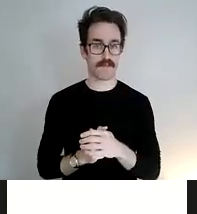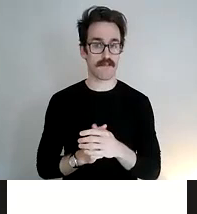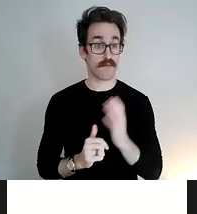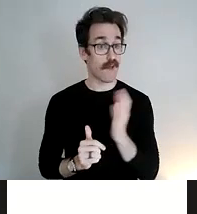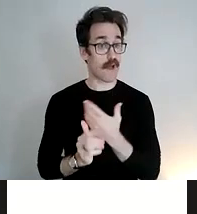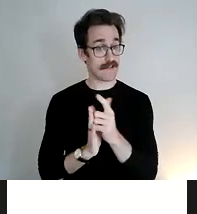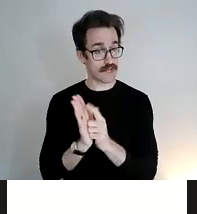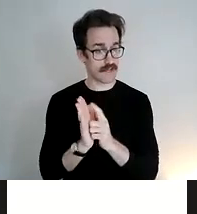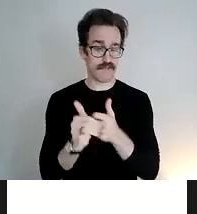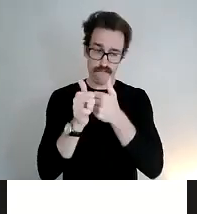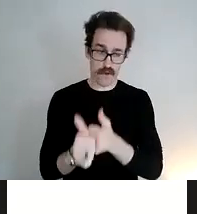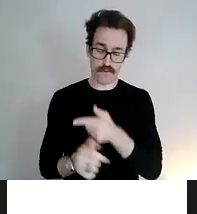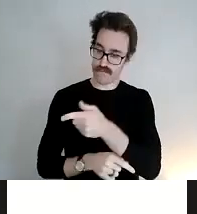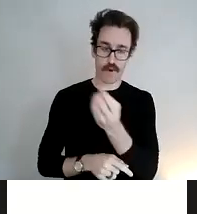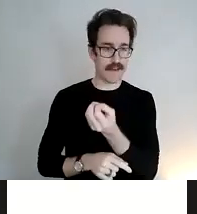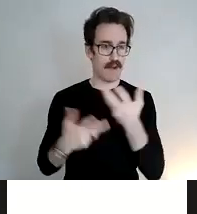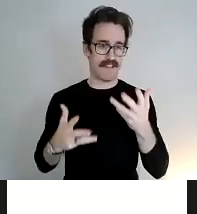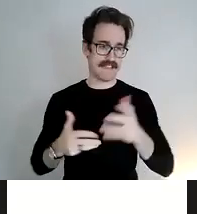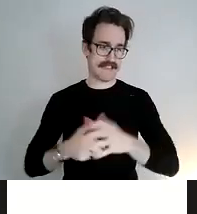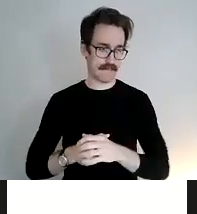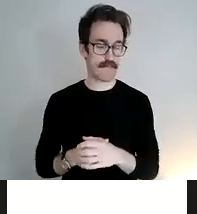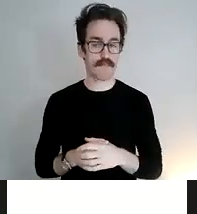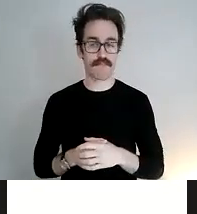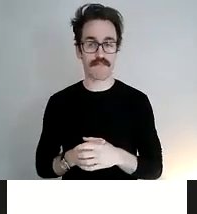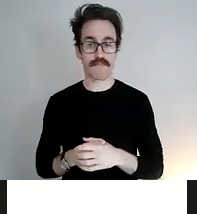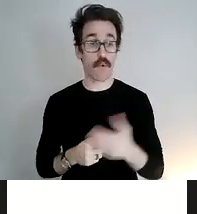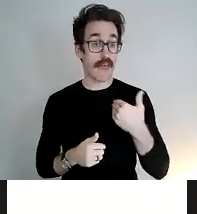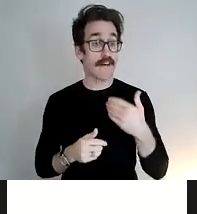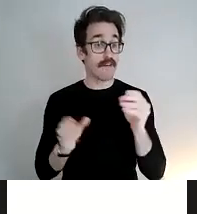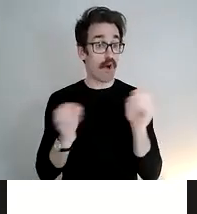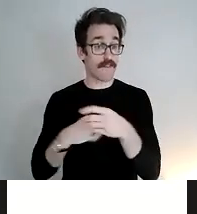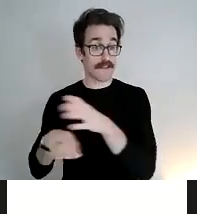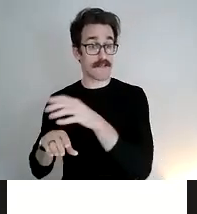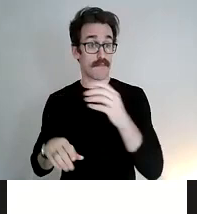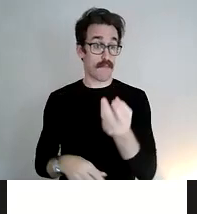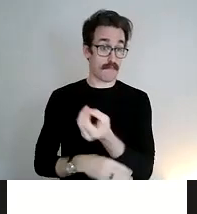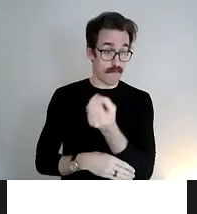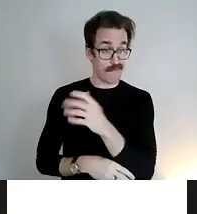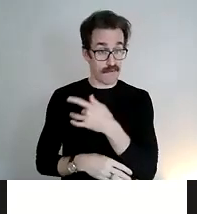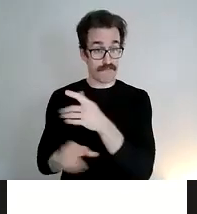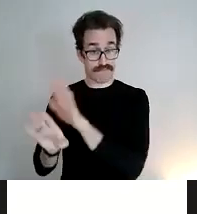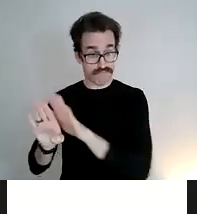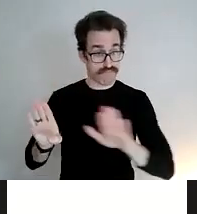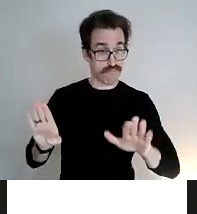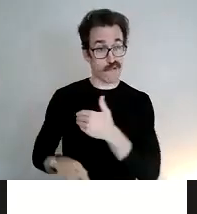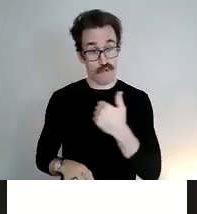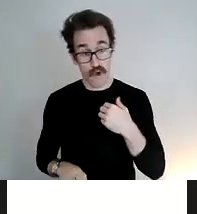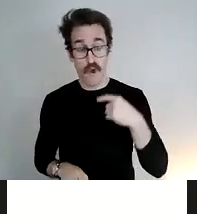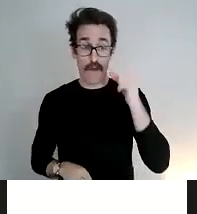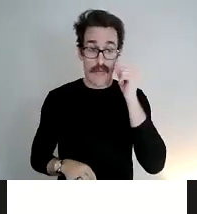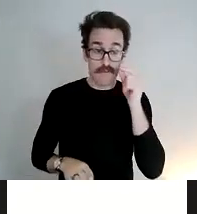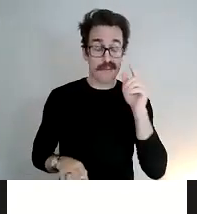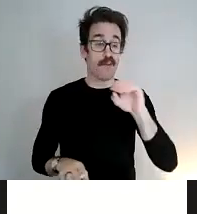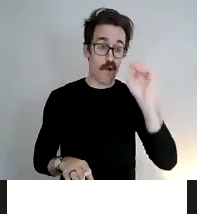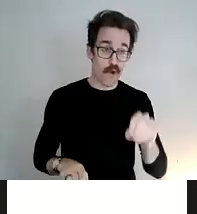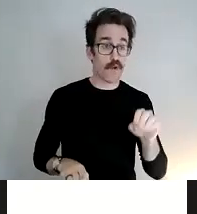province of Ontario. So we have offices across the province for investigations, as you'll see, Toronto, Hamilton, London, Ottawa, and Sudbury.